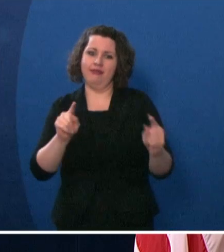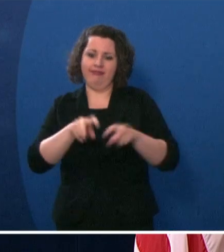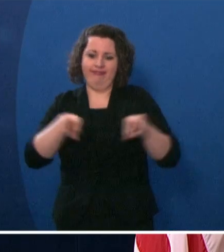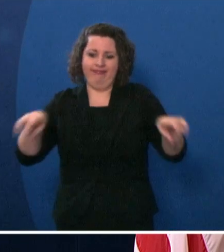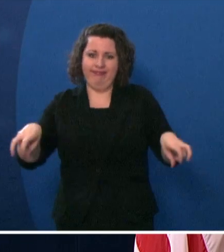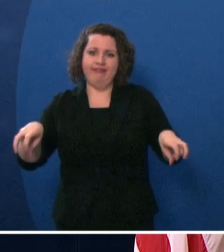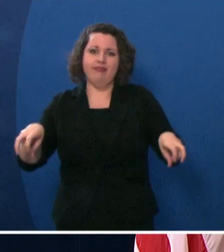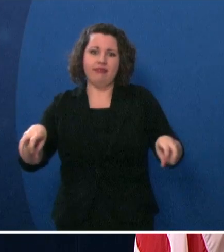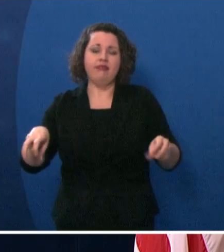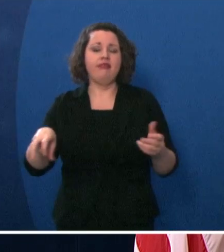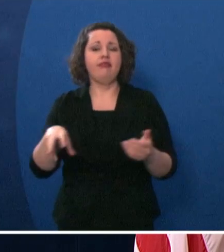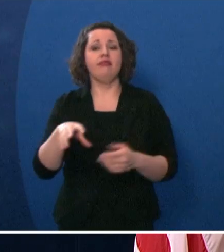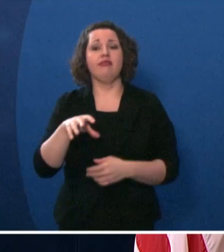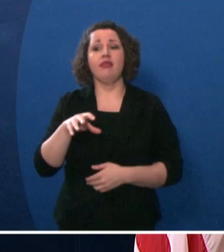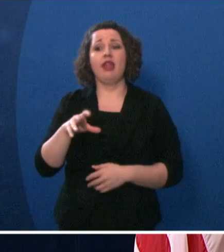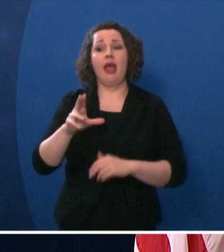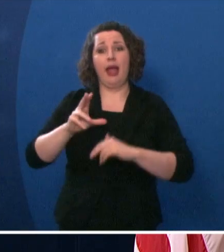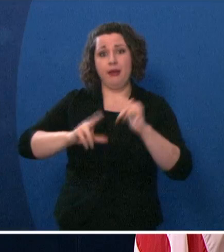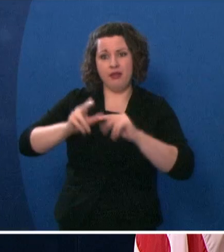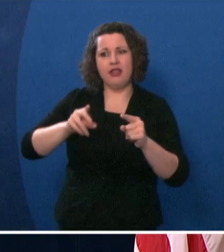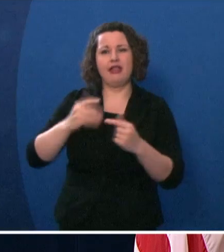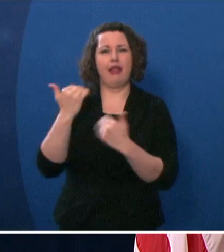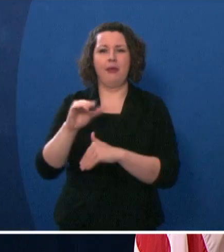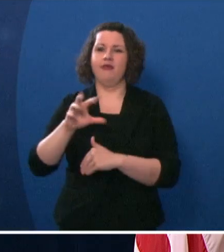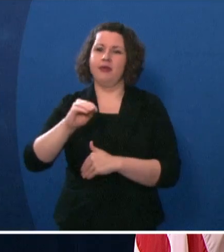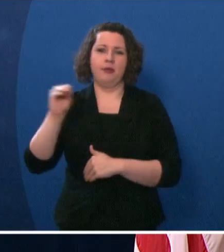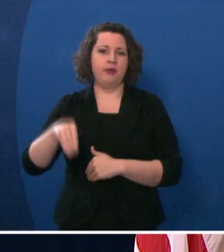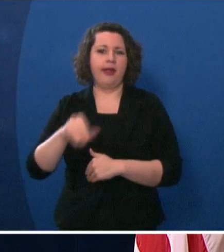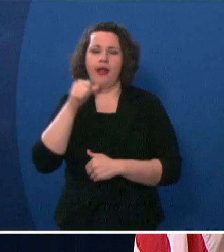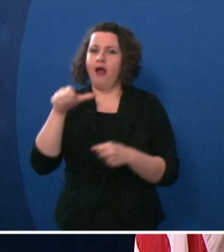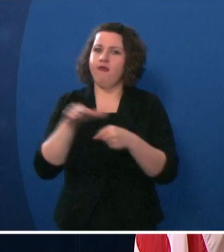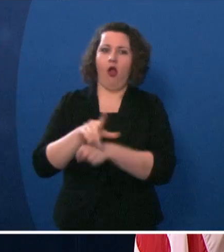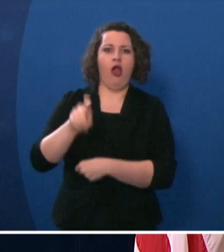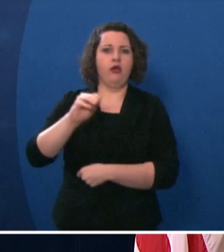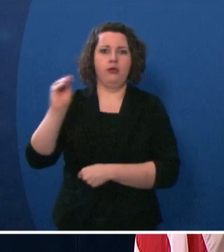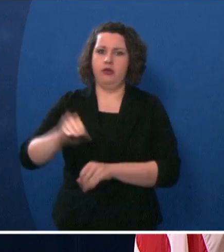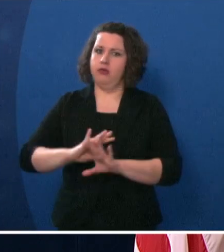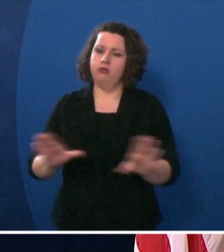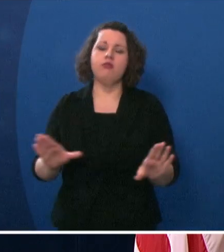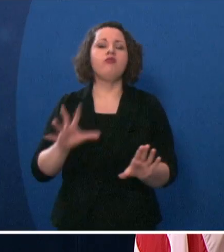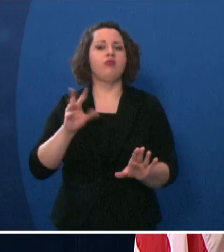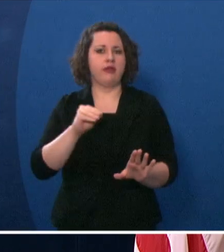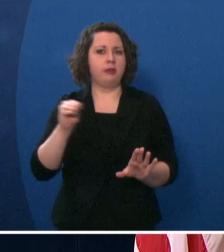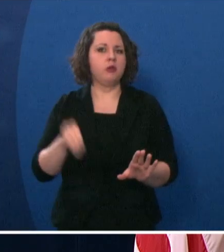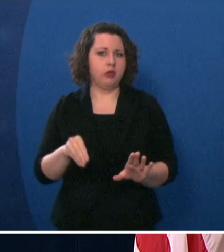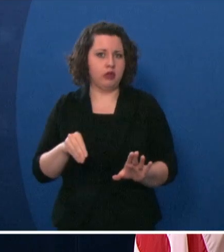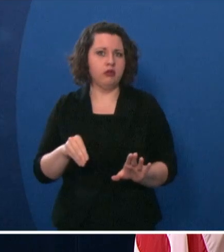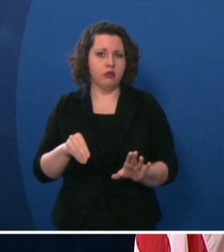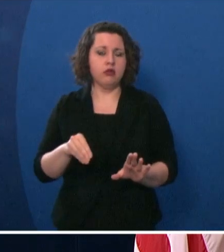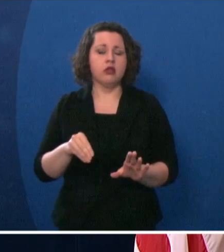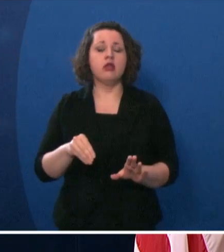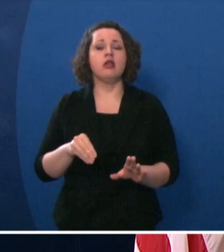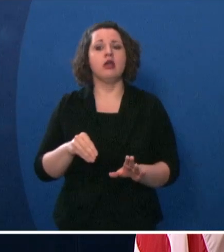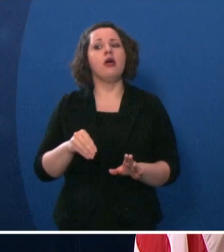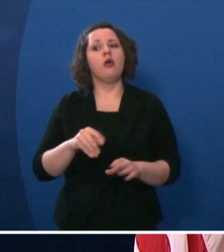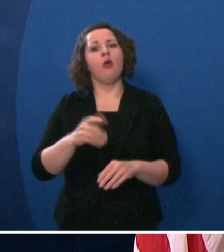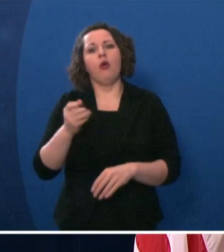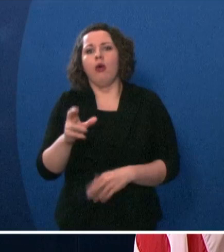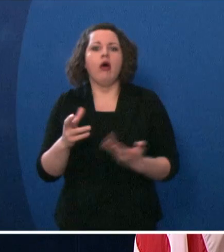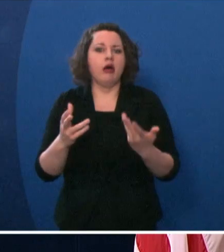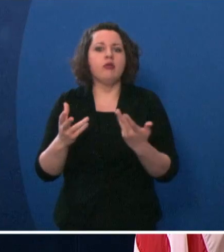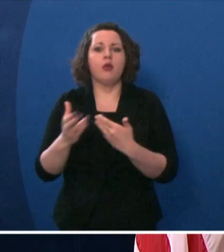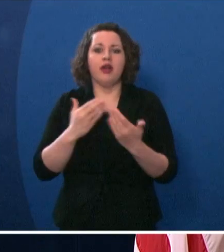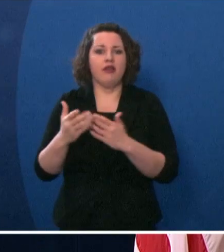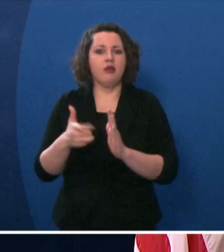distancing, and venues are limited to 50% of normal operating capacity or the level necessary to maintain